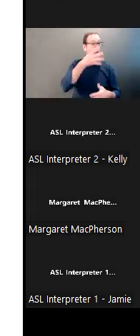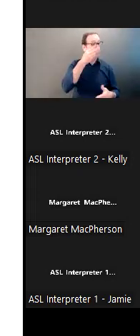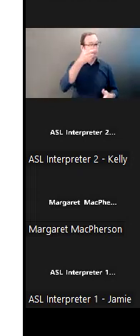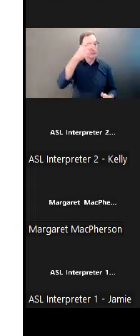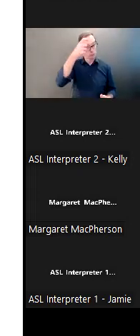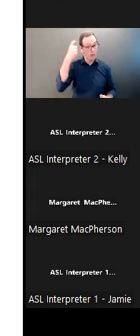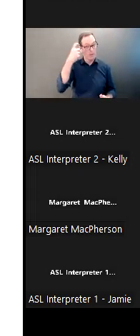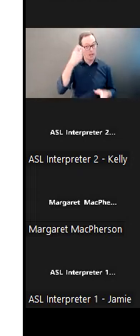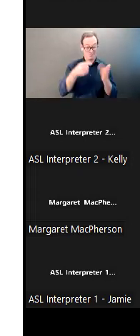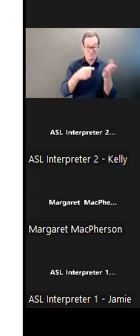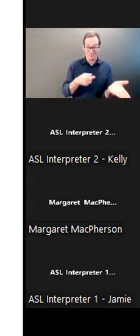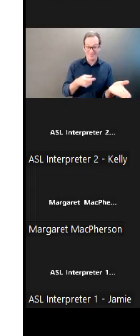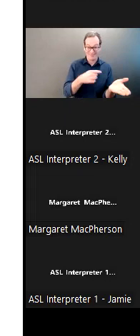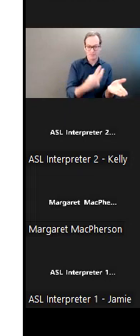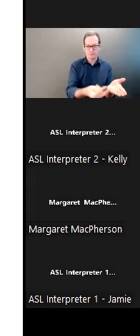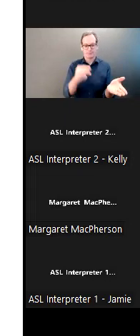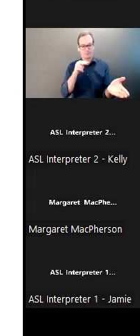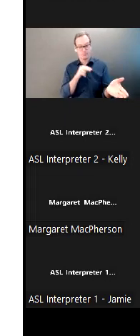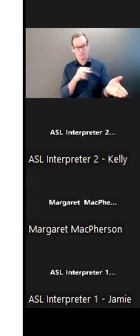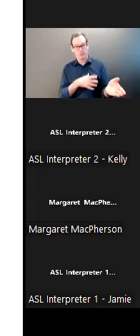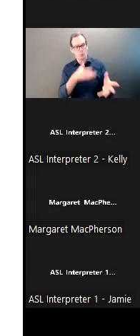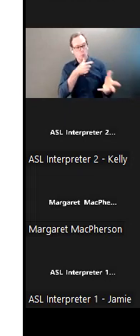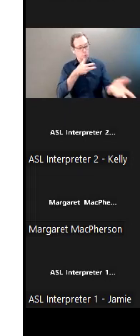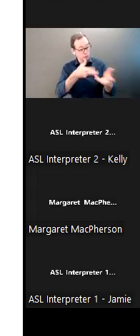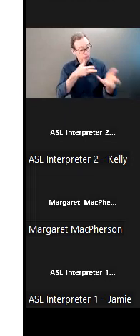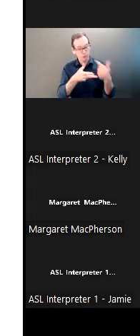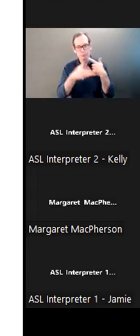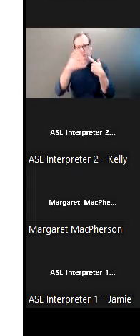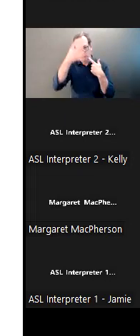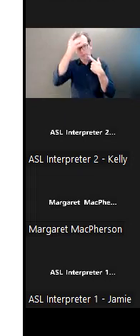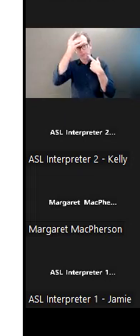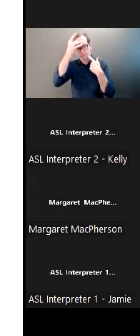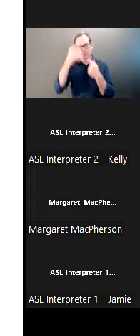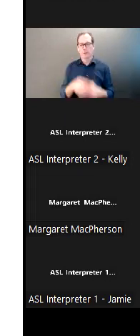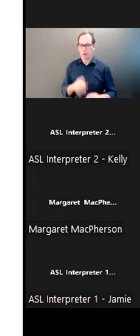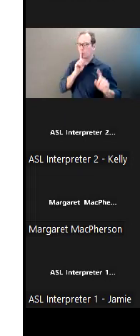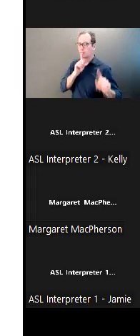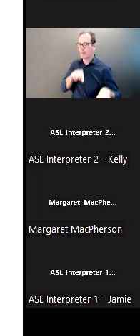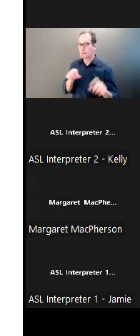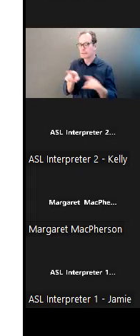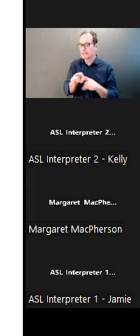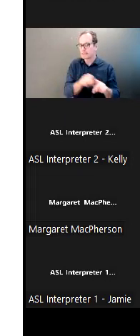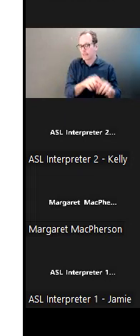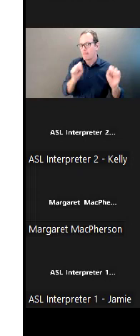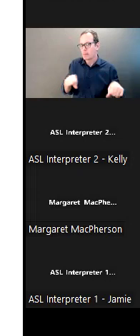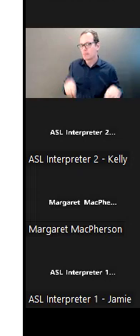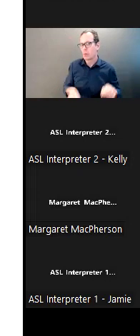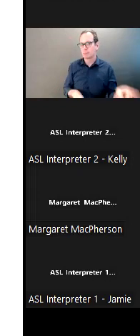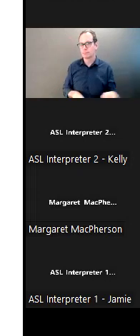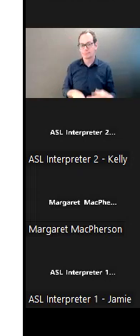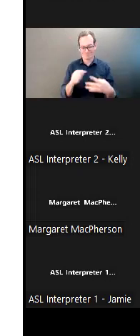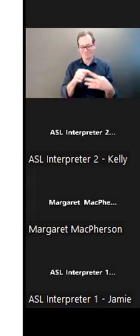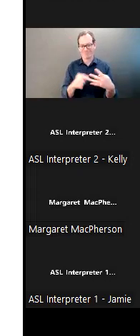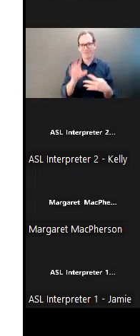trauma leads to anticipatable responses, and these can look just the same as those primary traumatic stresses: fight, flight, freeze,